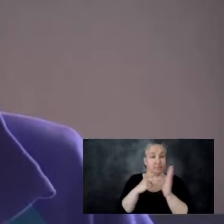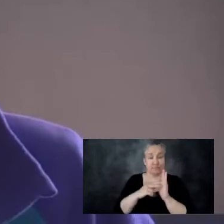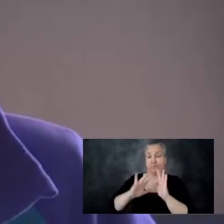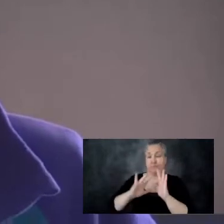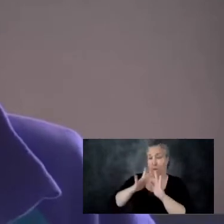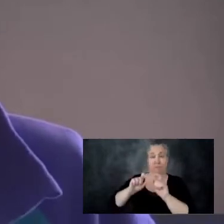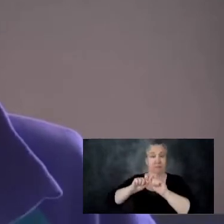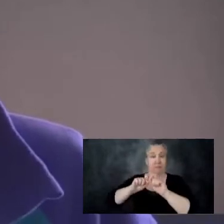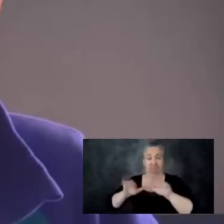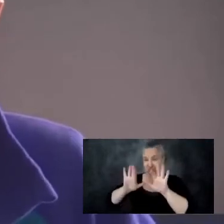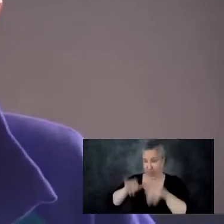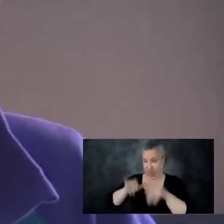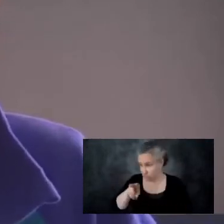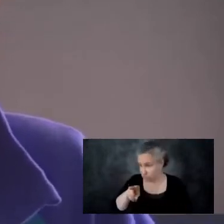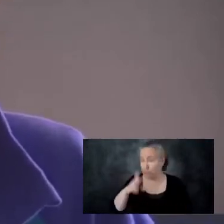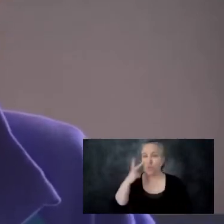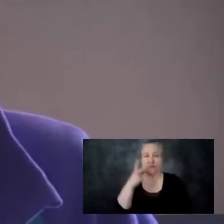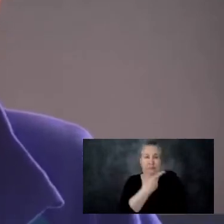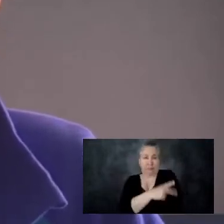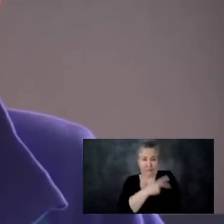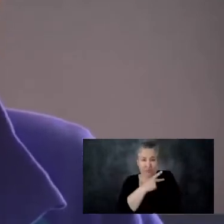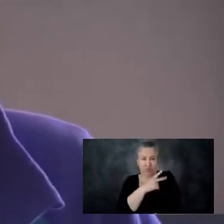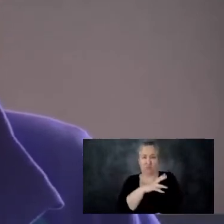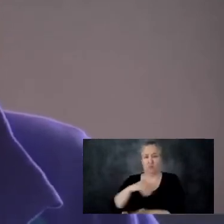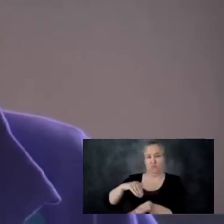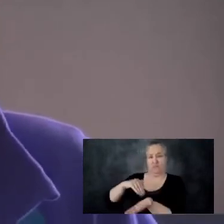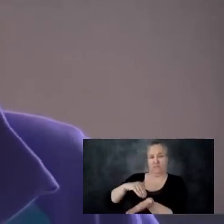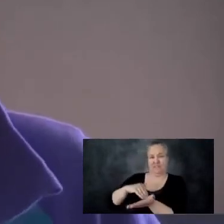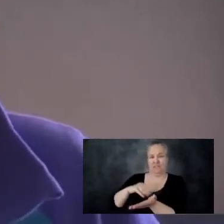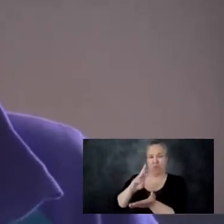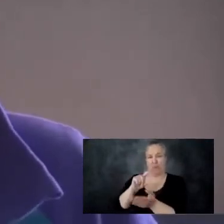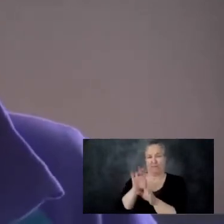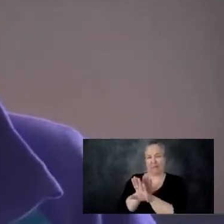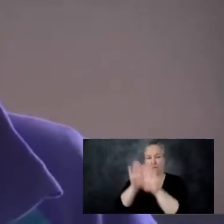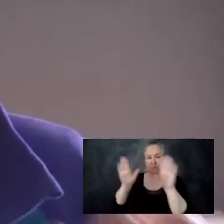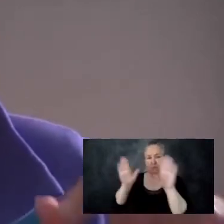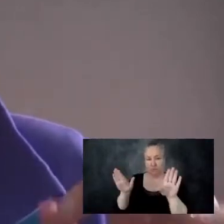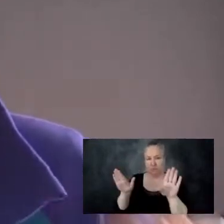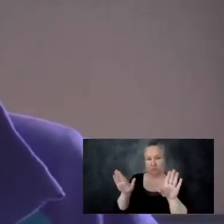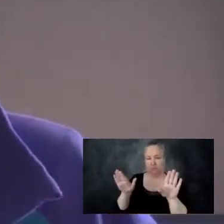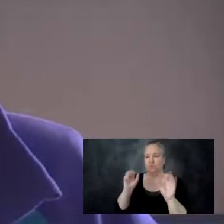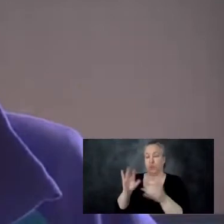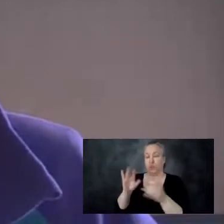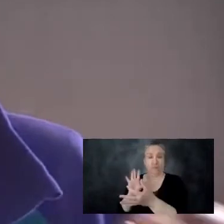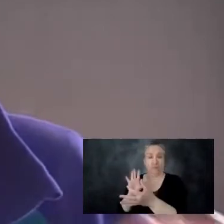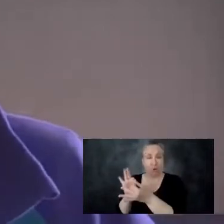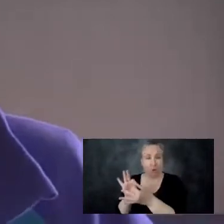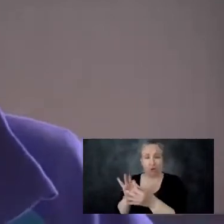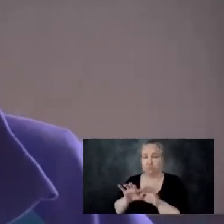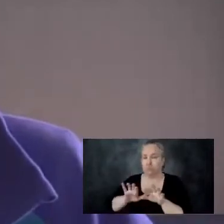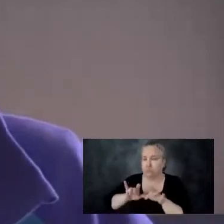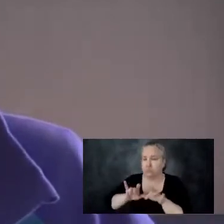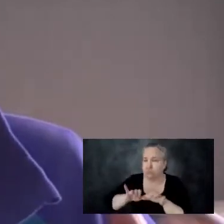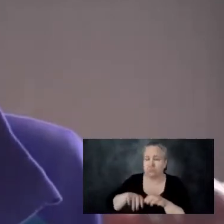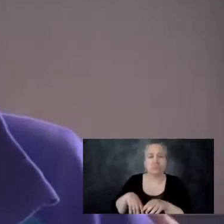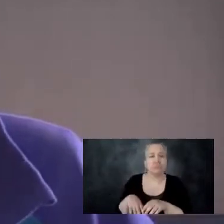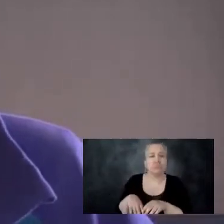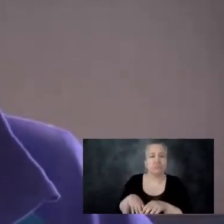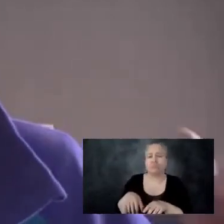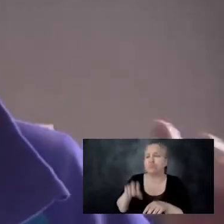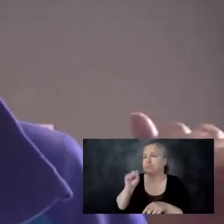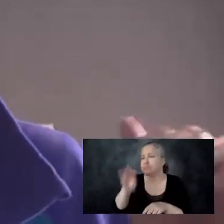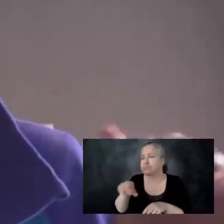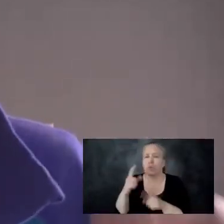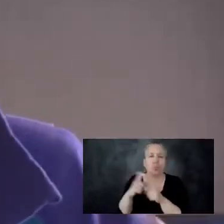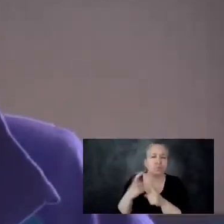website, there's a patient and a physician website. You can log on and you can put in a word,